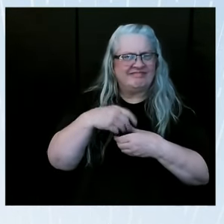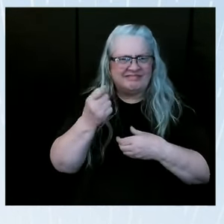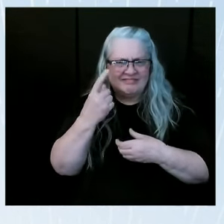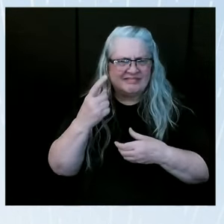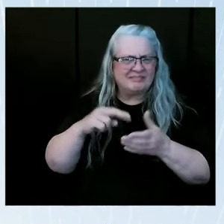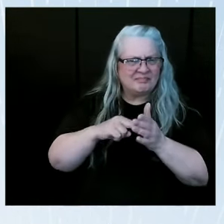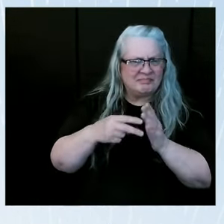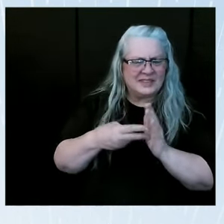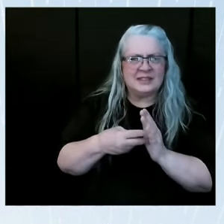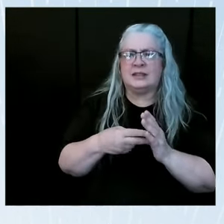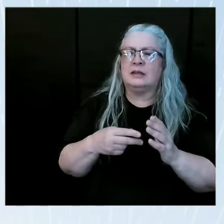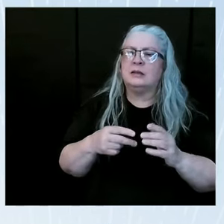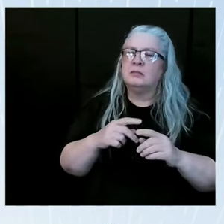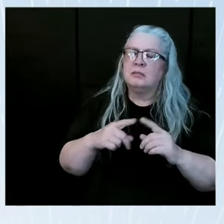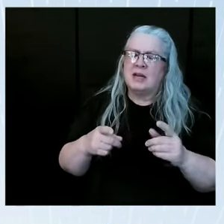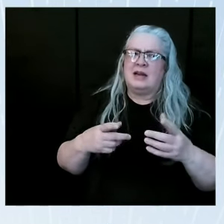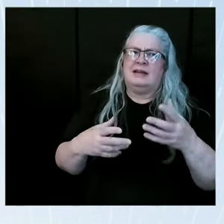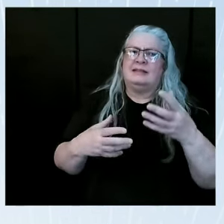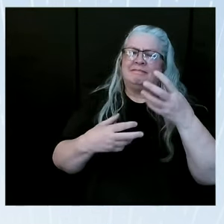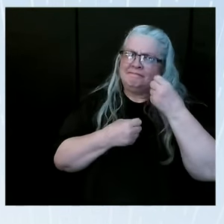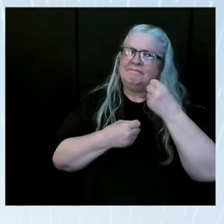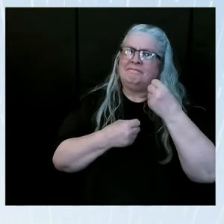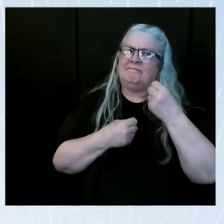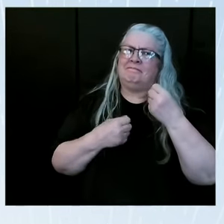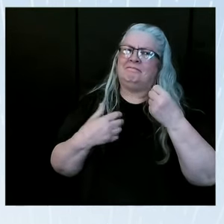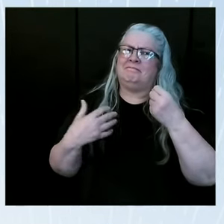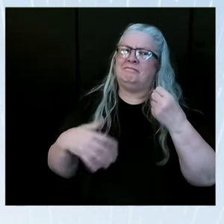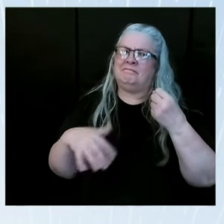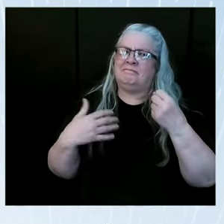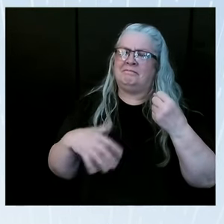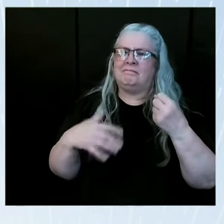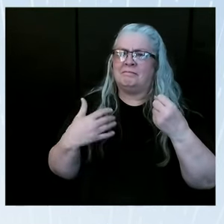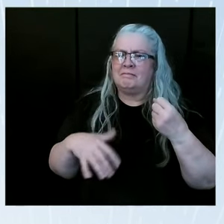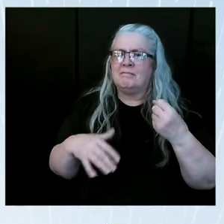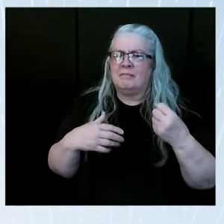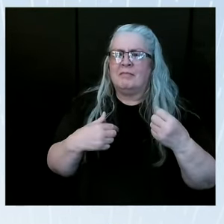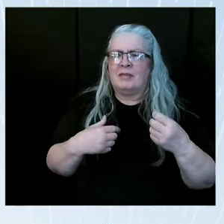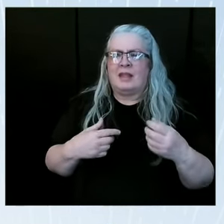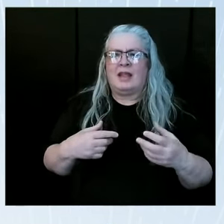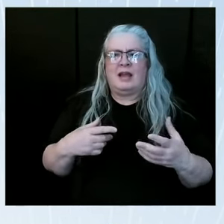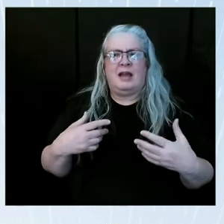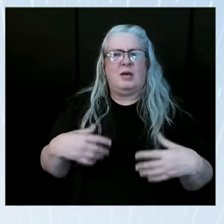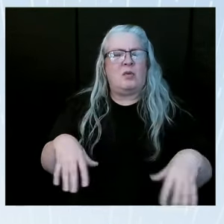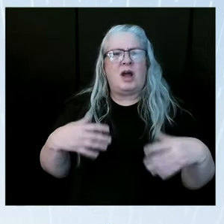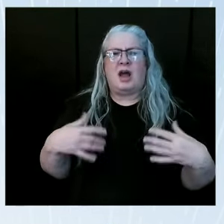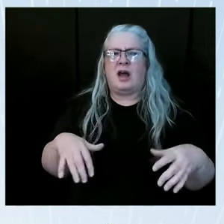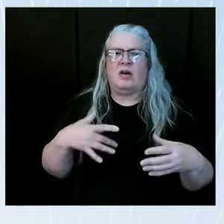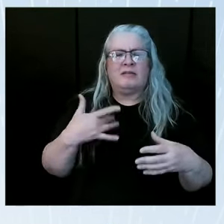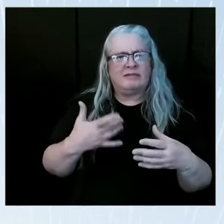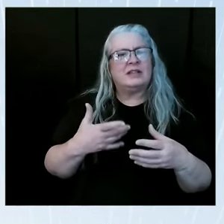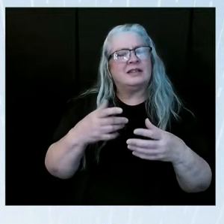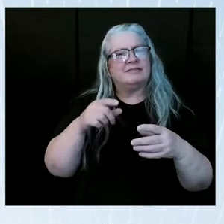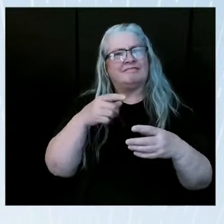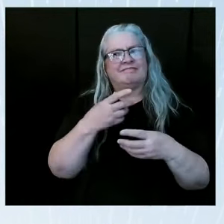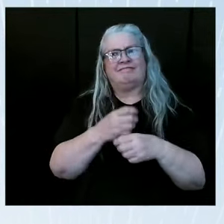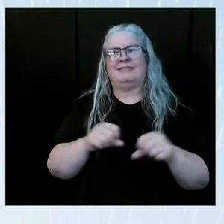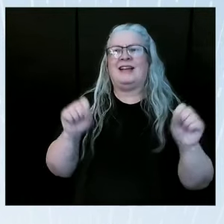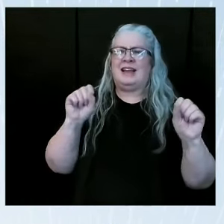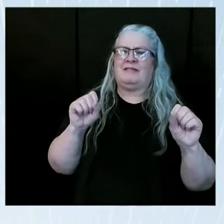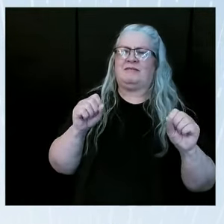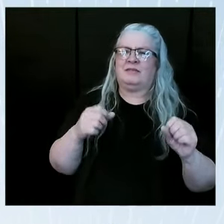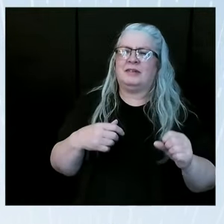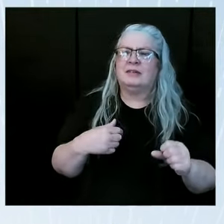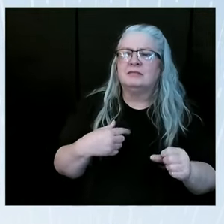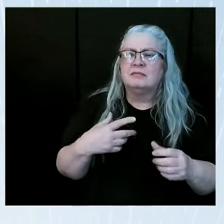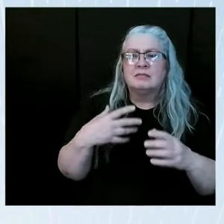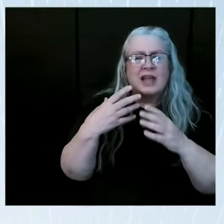call. For 25 years, I worked the streets of Chicago, fighting to bring awareness, fighting to